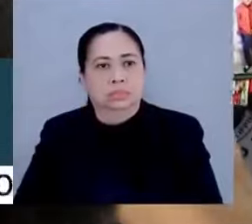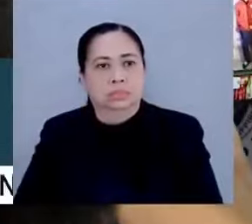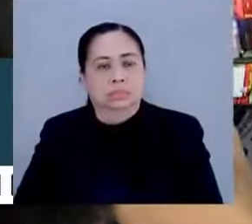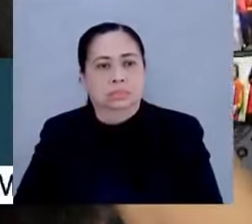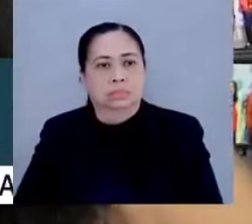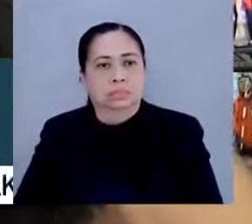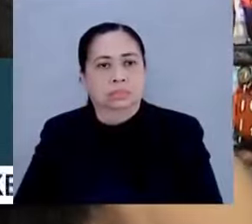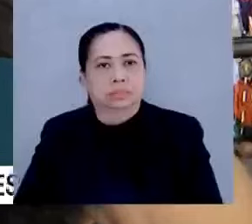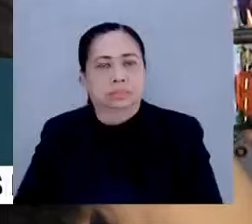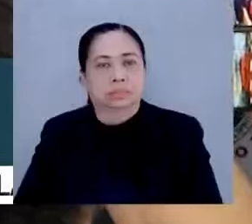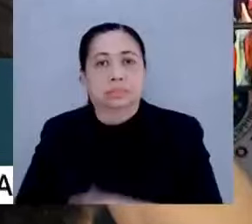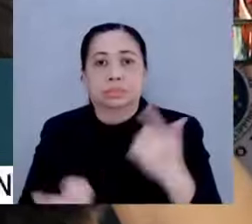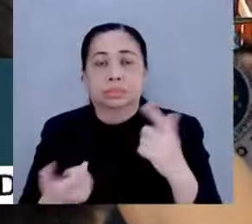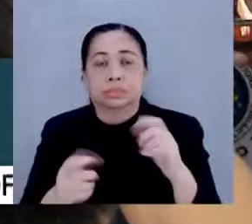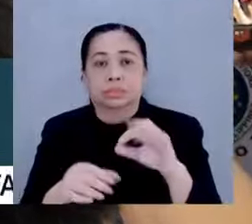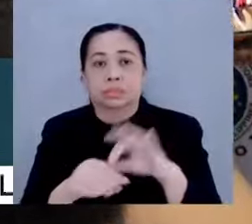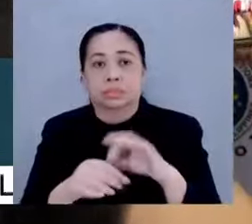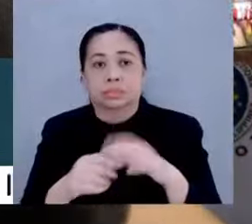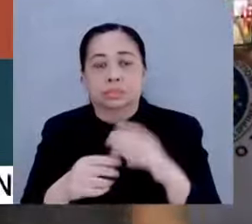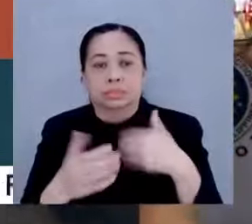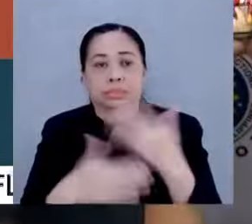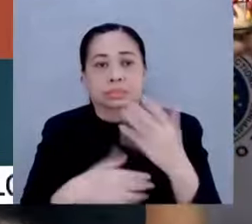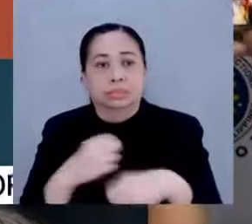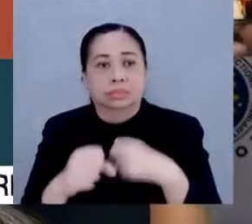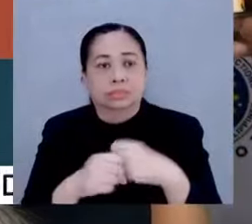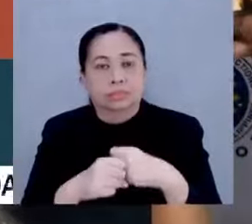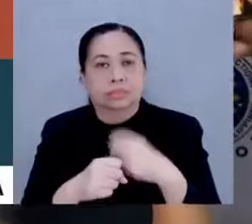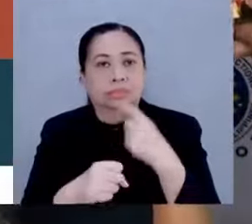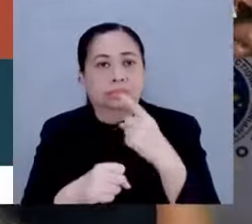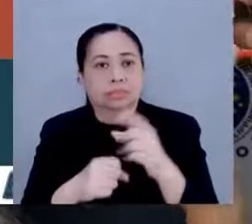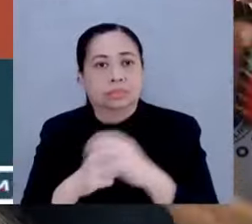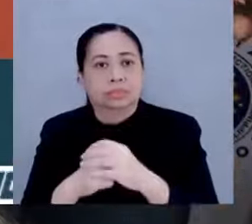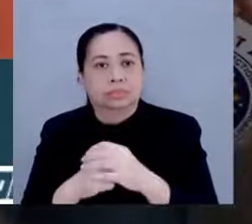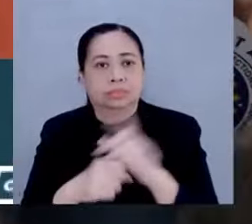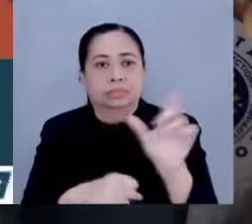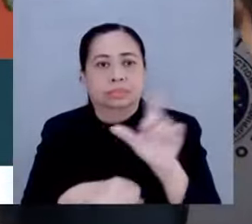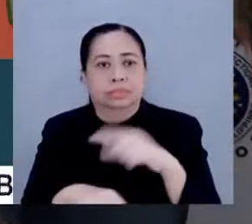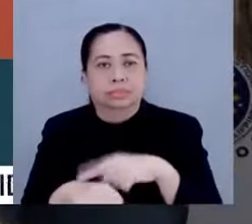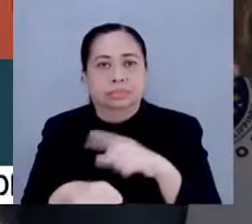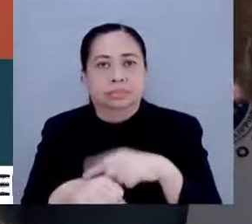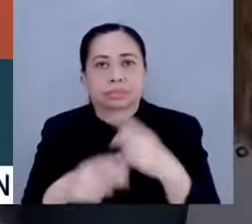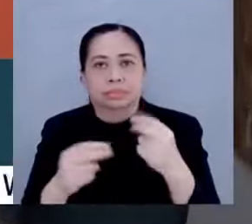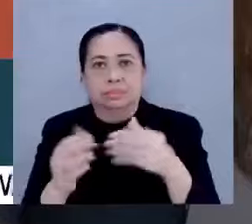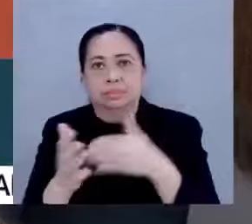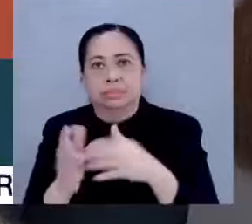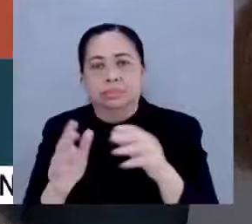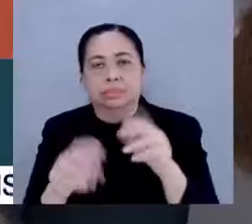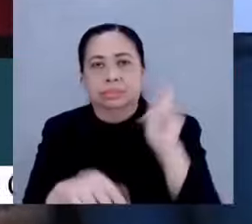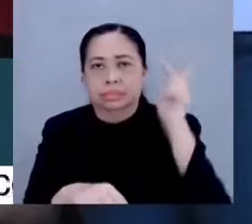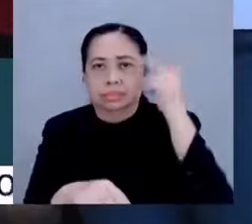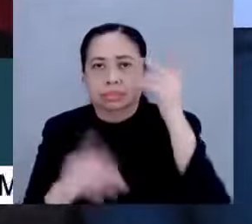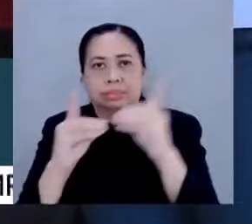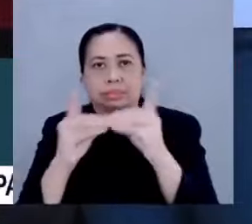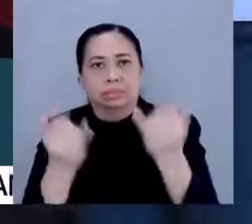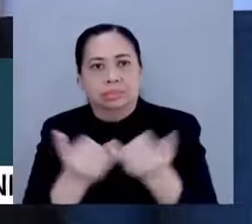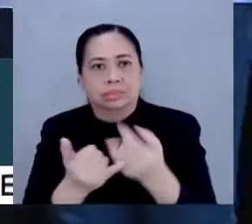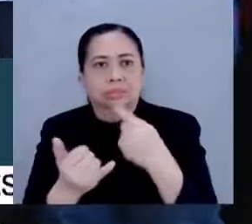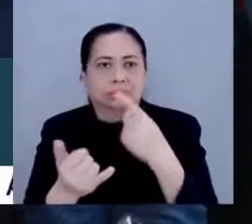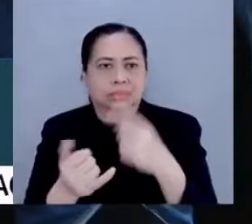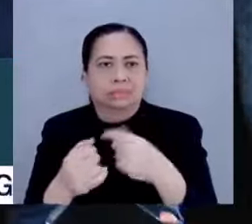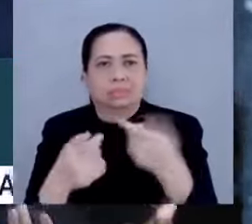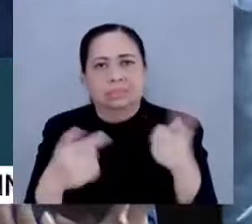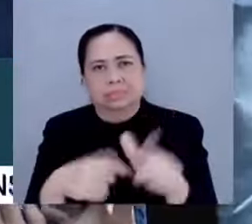Weighing on the general election picture for next year, Kalilong says it's time for measures against political dynasties, which he says has